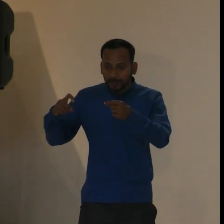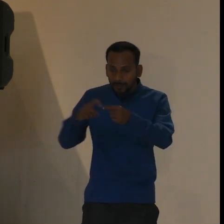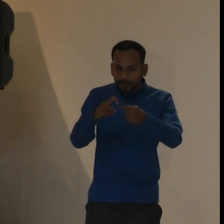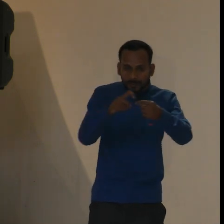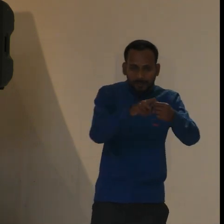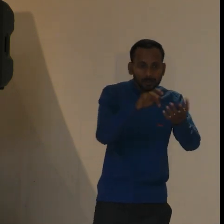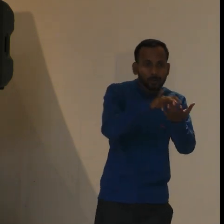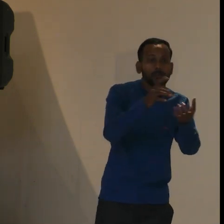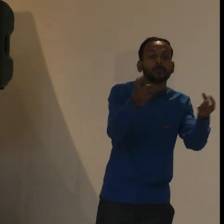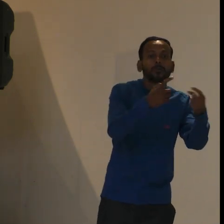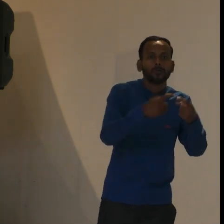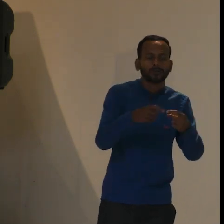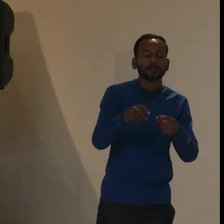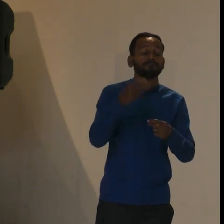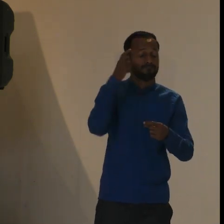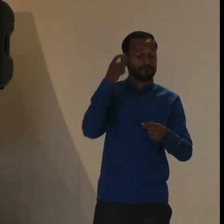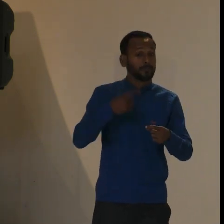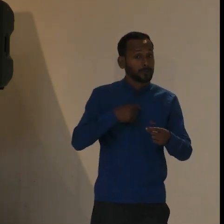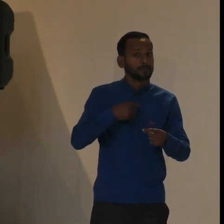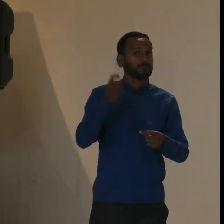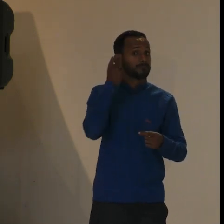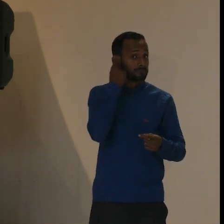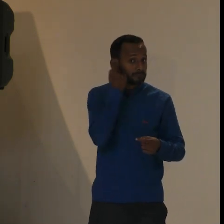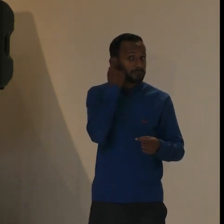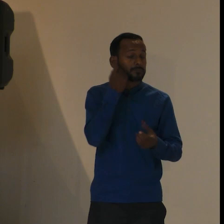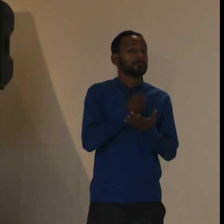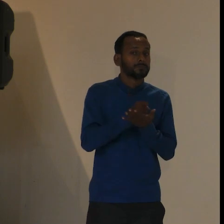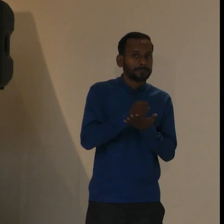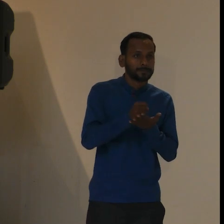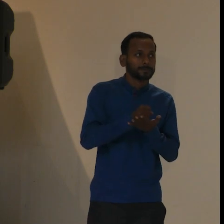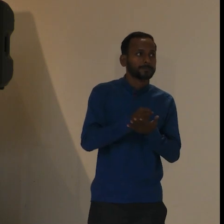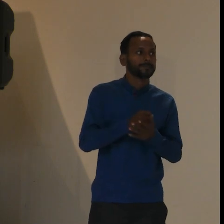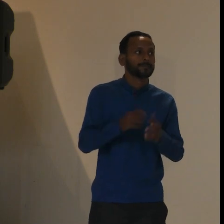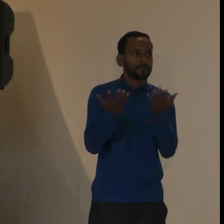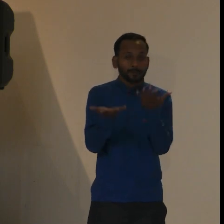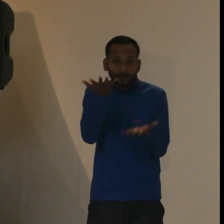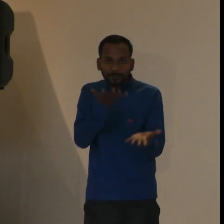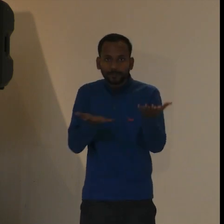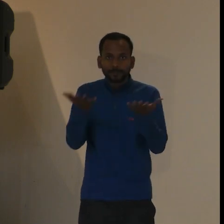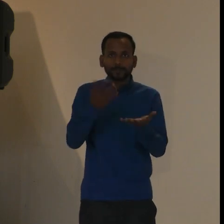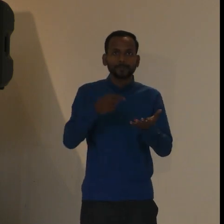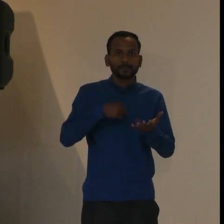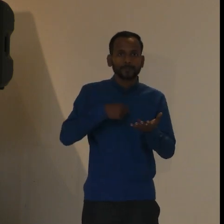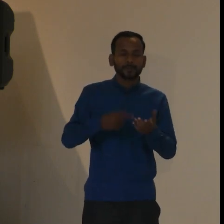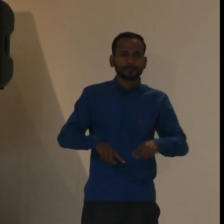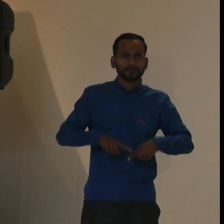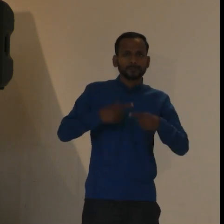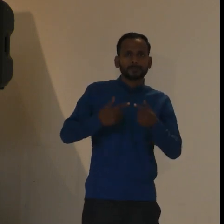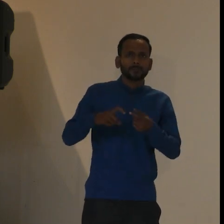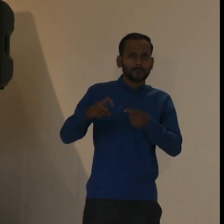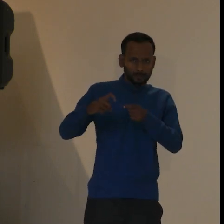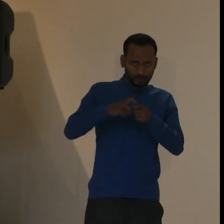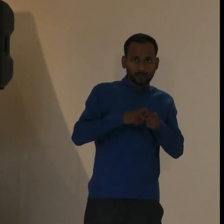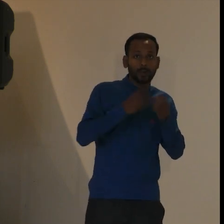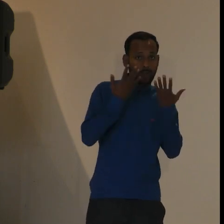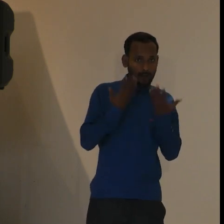me. How does that object connect to my history? How does the history of that, when that object was alive, what was happening in my part of the world and what was happening to my